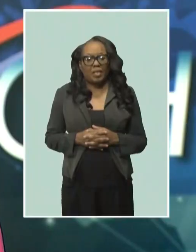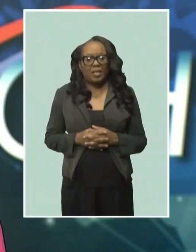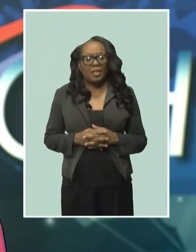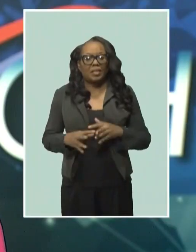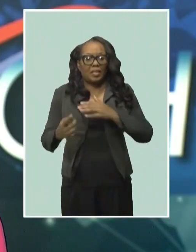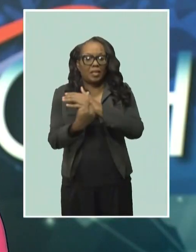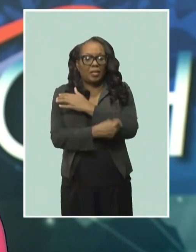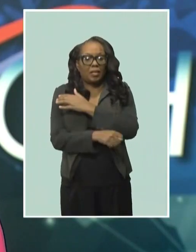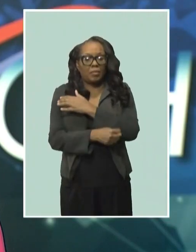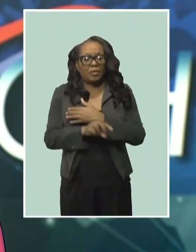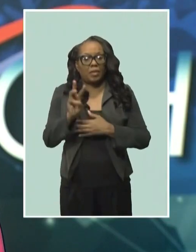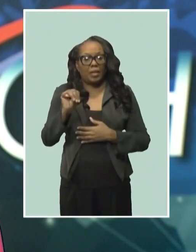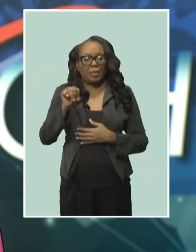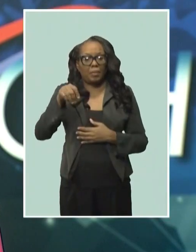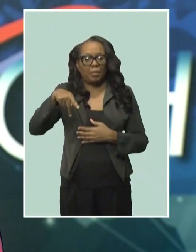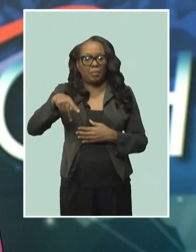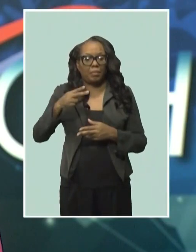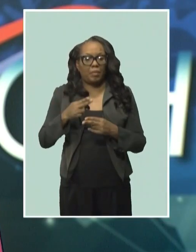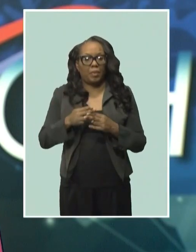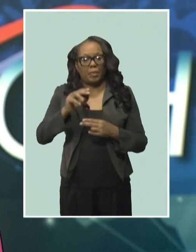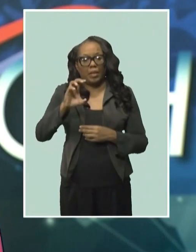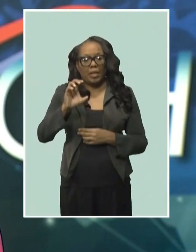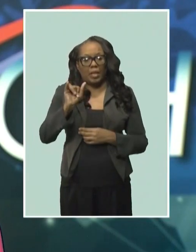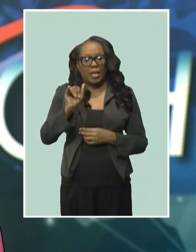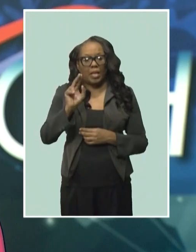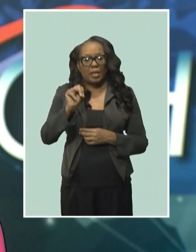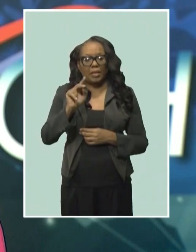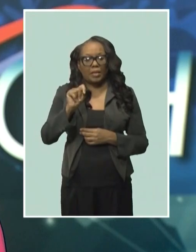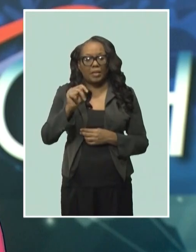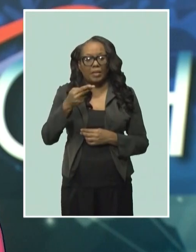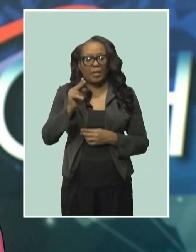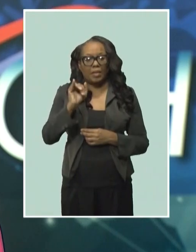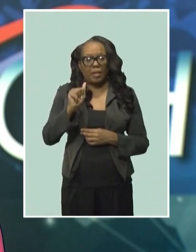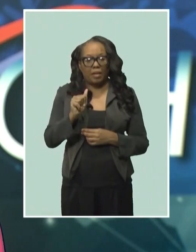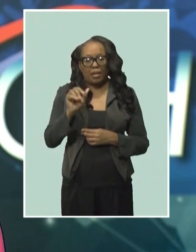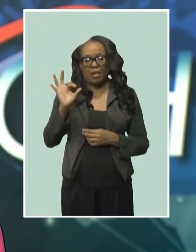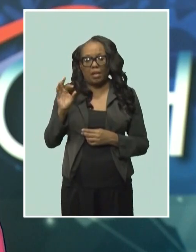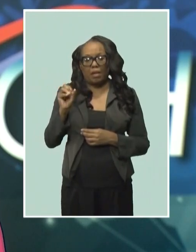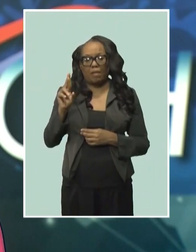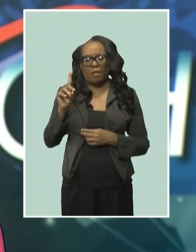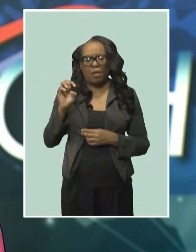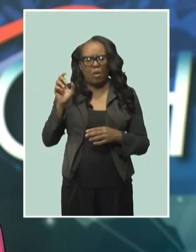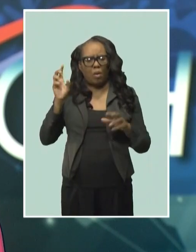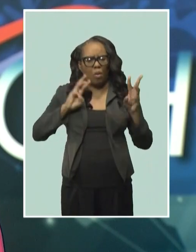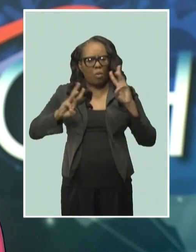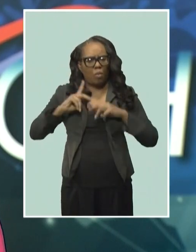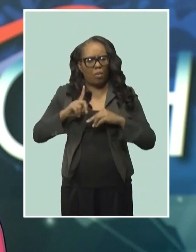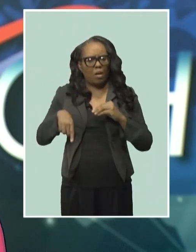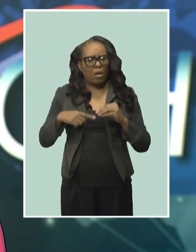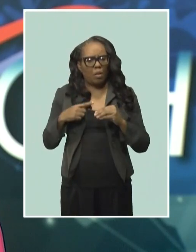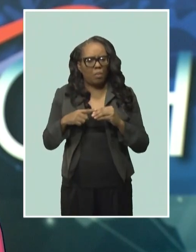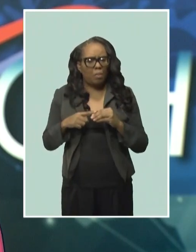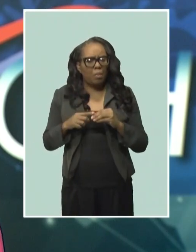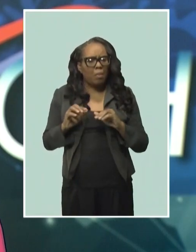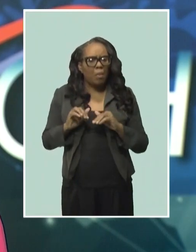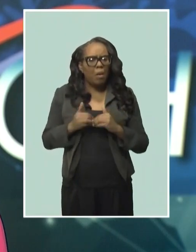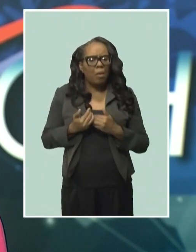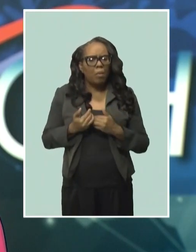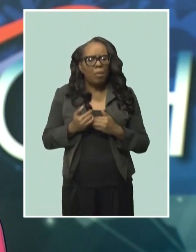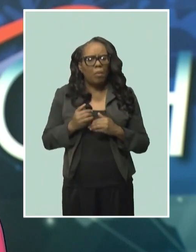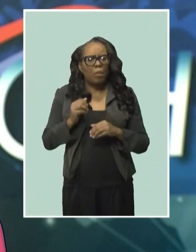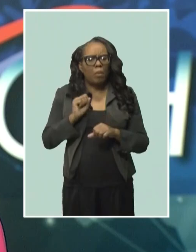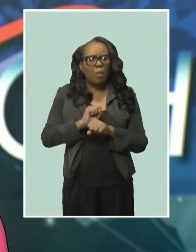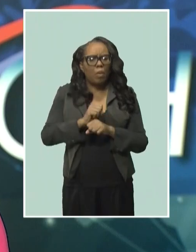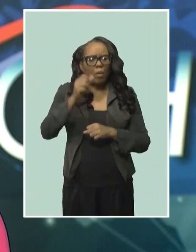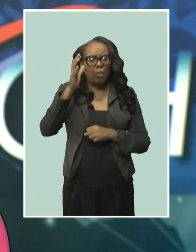St. Thomas MP Cynthia Ford is concerned about the methods workmen are using to remove clay from an area in her constituency to